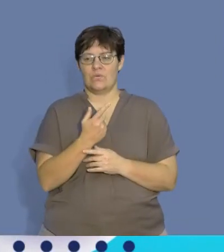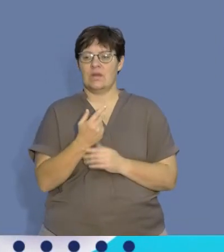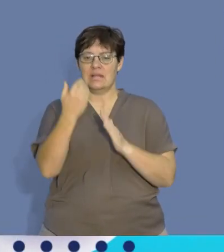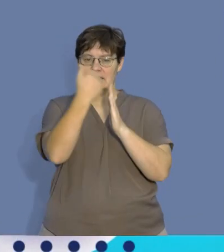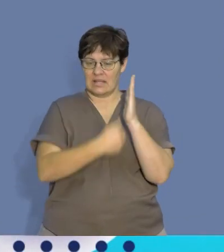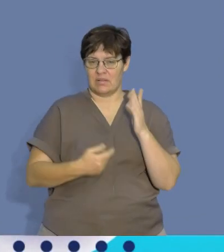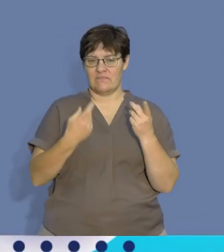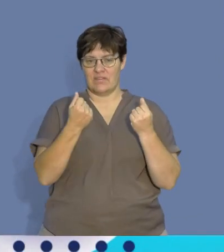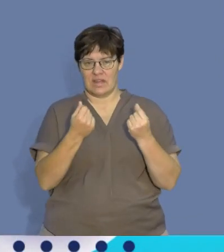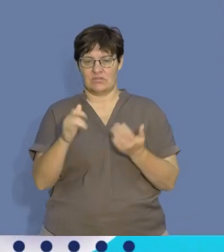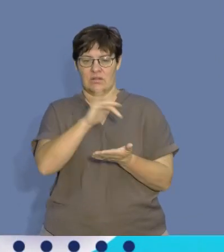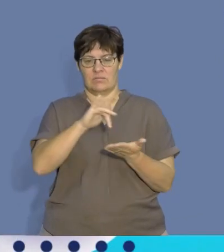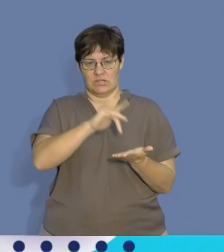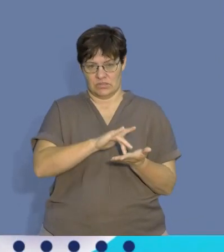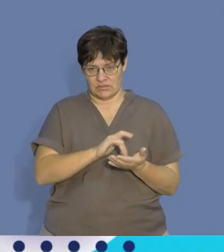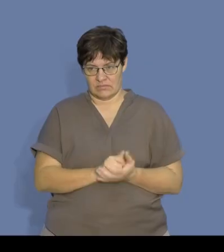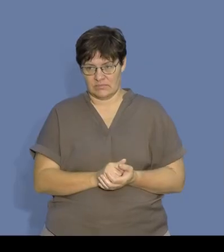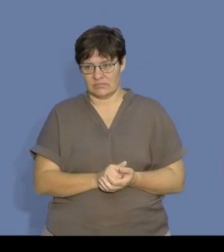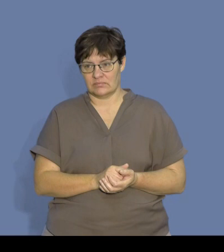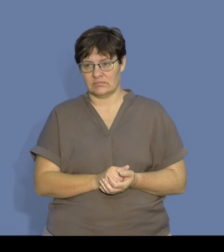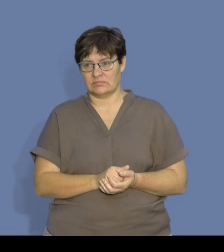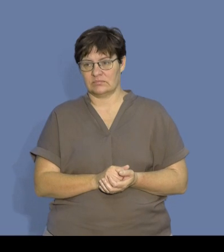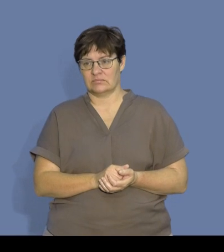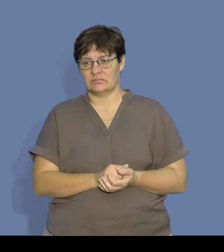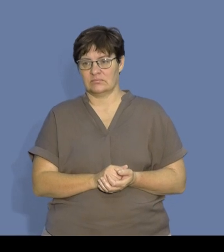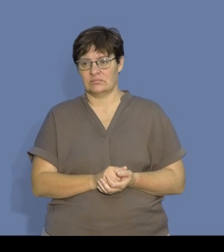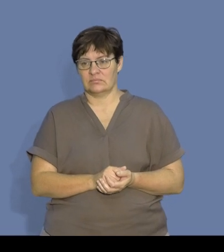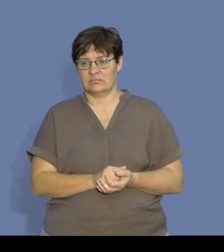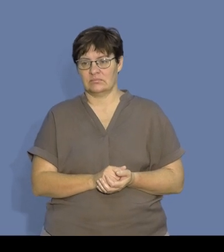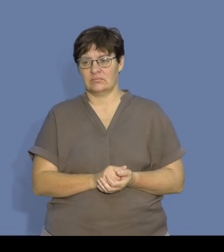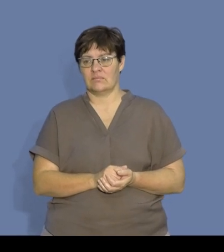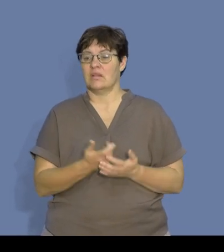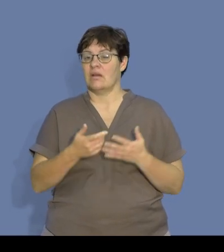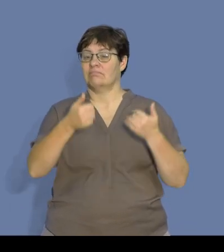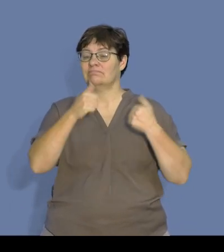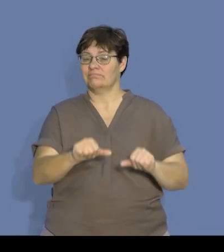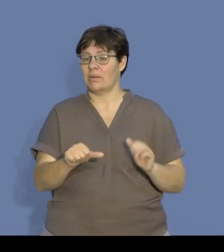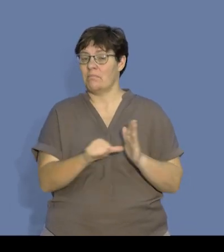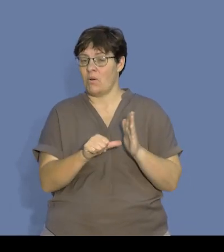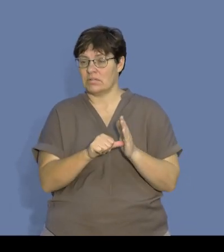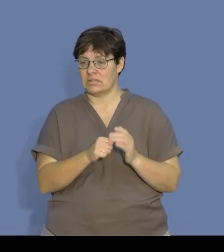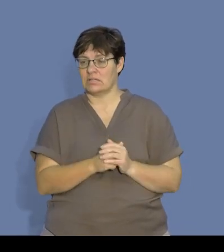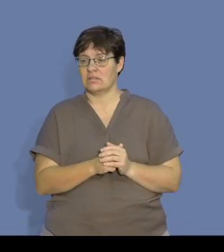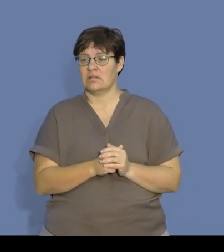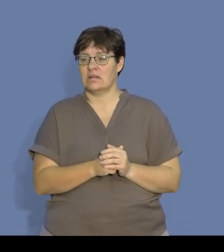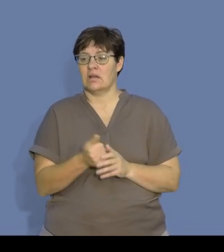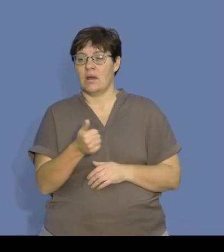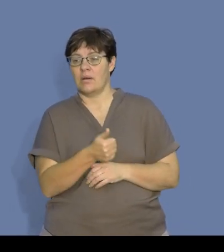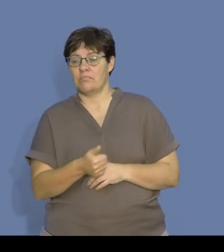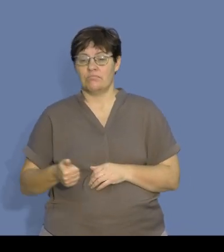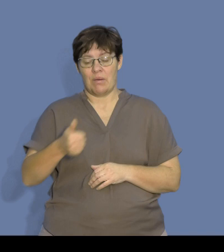of financial position. Right, then another key word that you're going to come across,